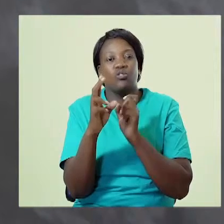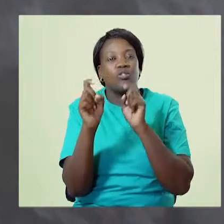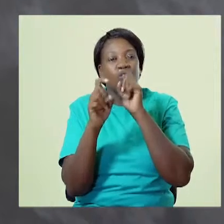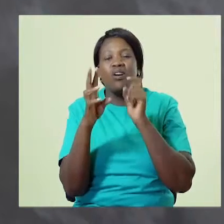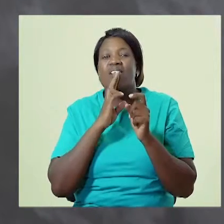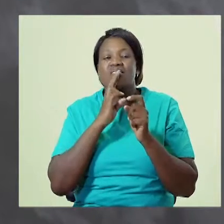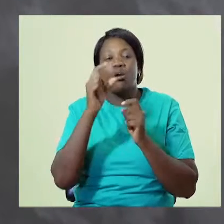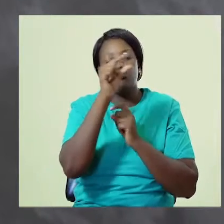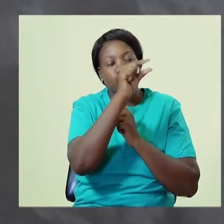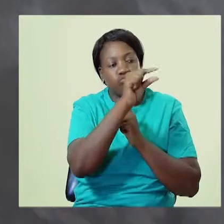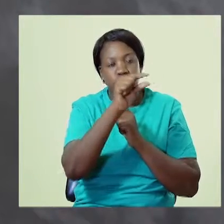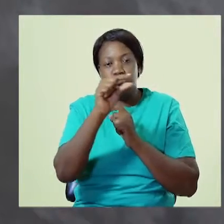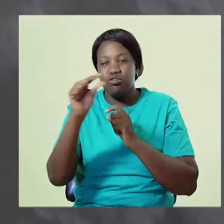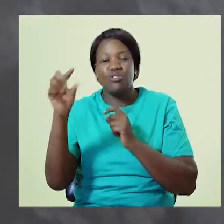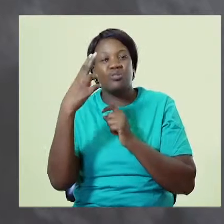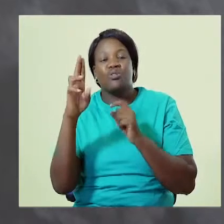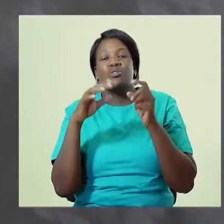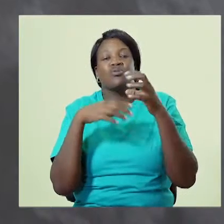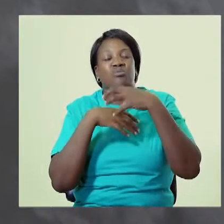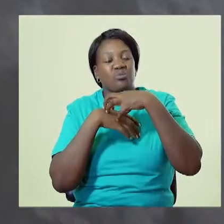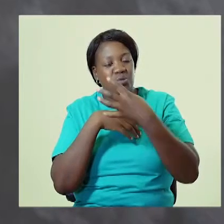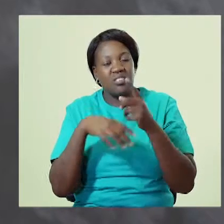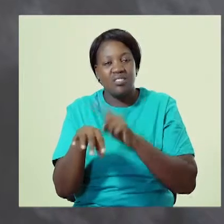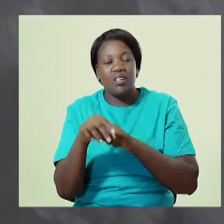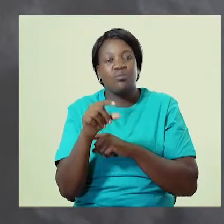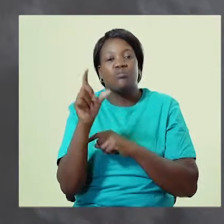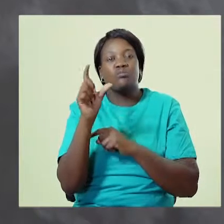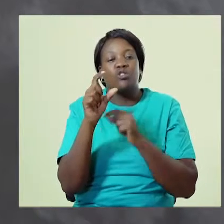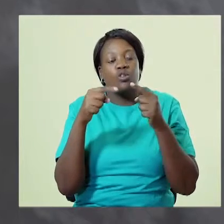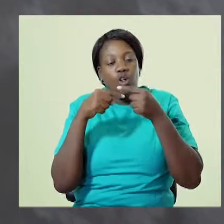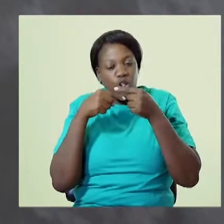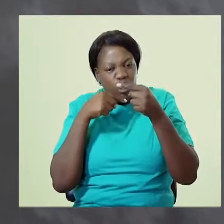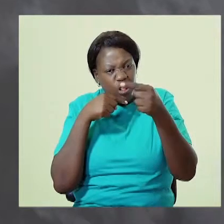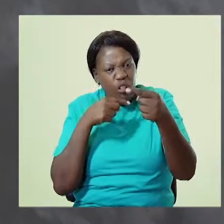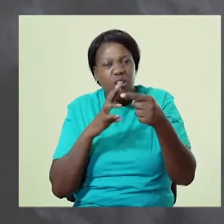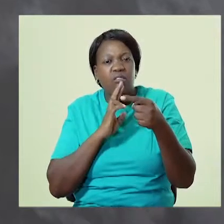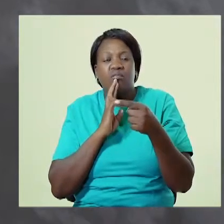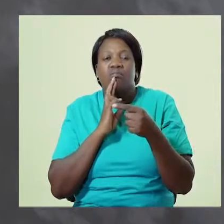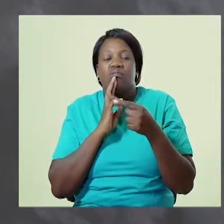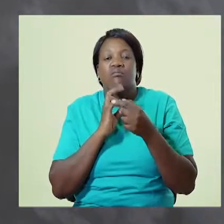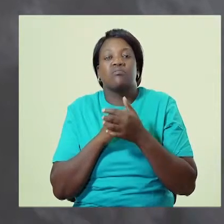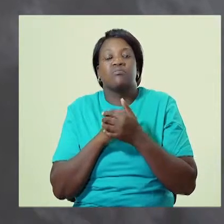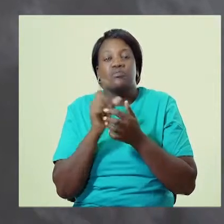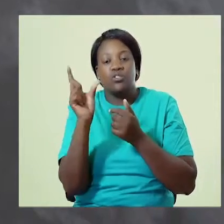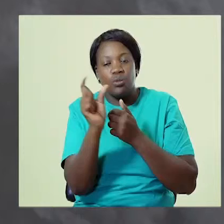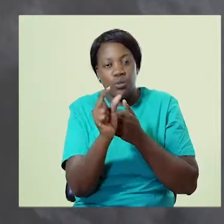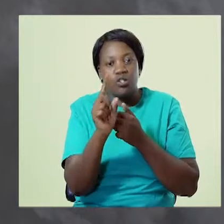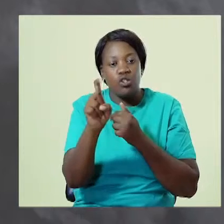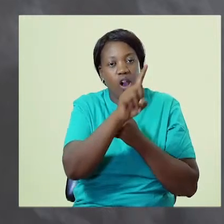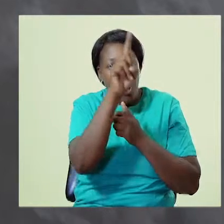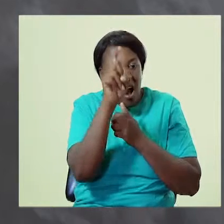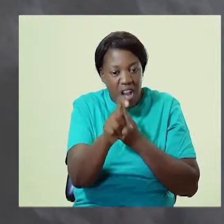lengthy answer, so don't waste your time writing full sentences, okay? So ma'am, basically your answer should only be for what the questions